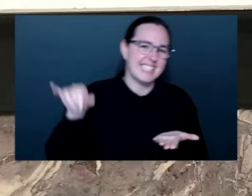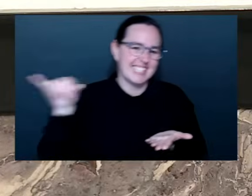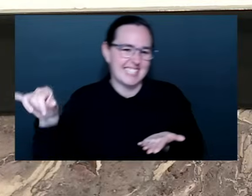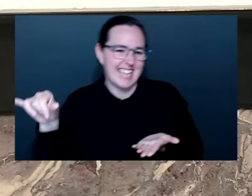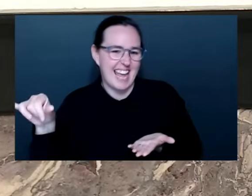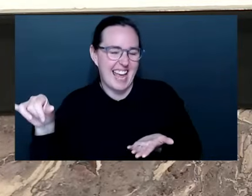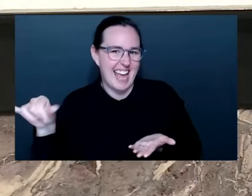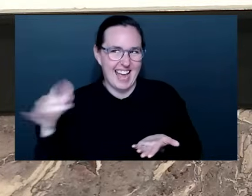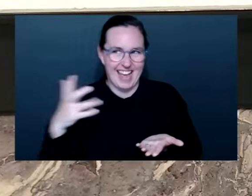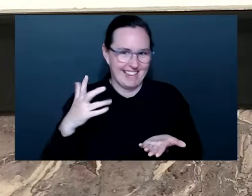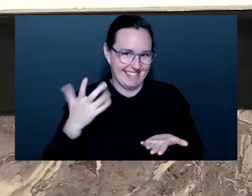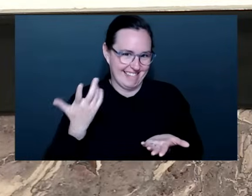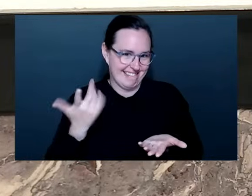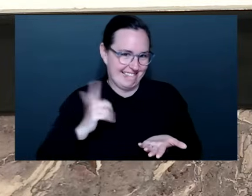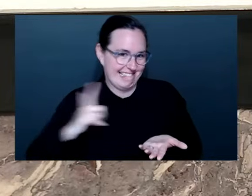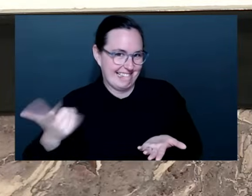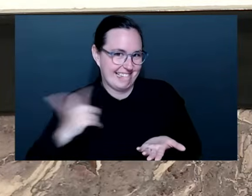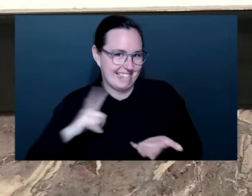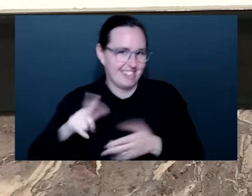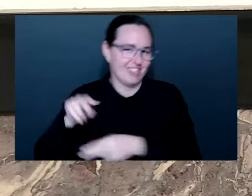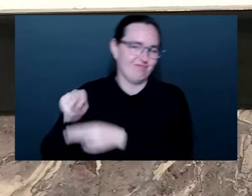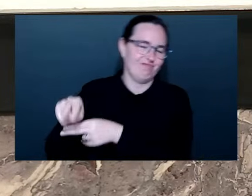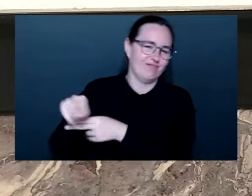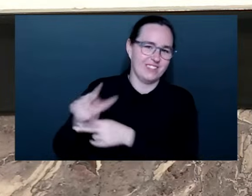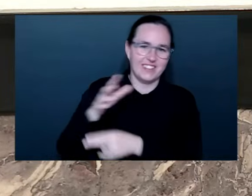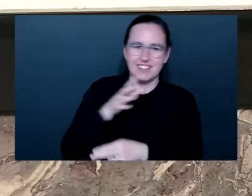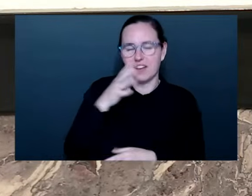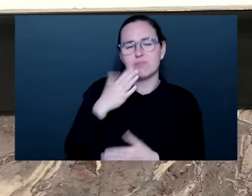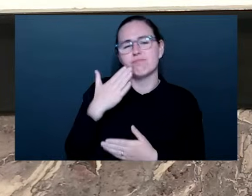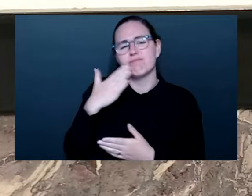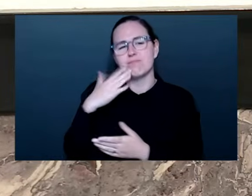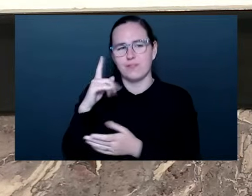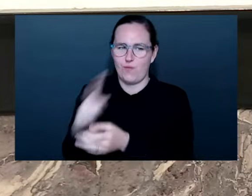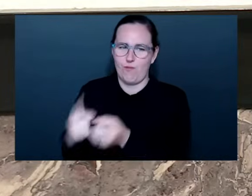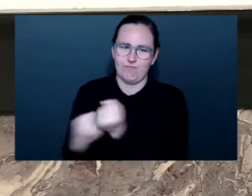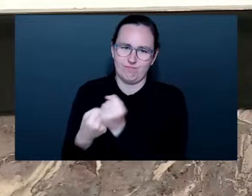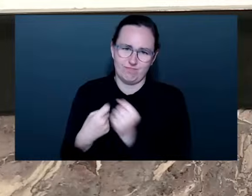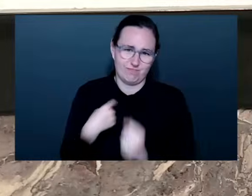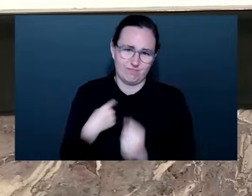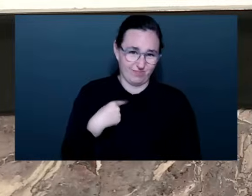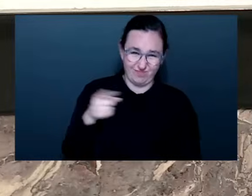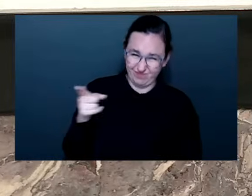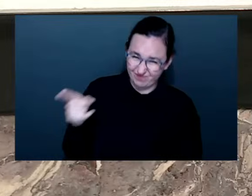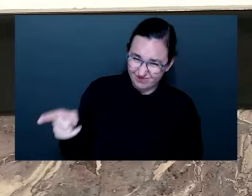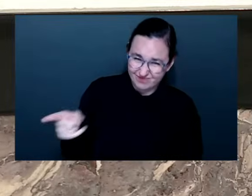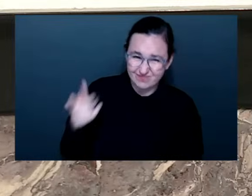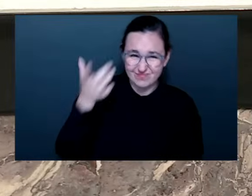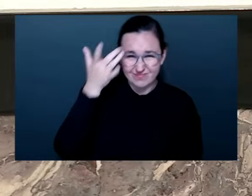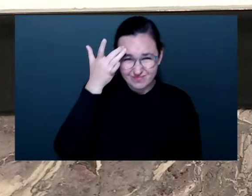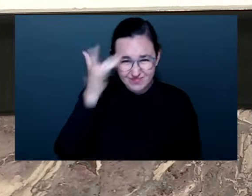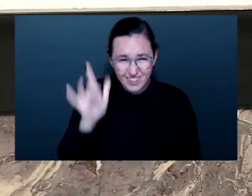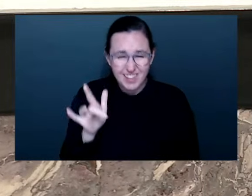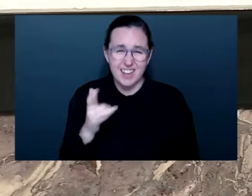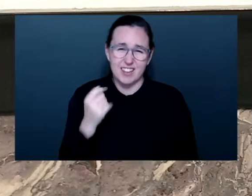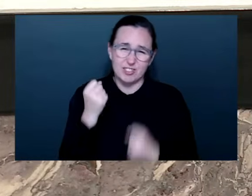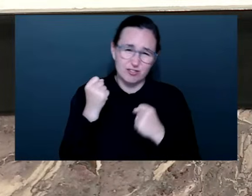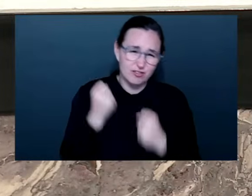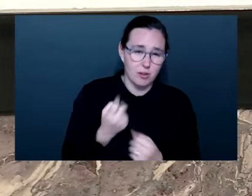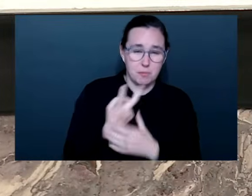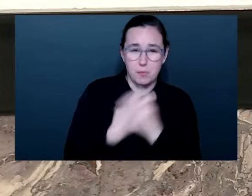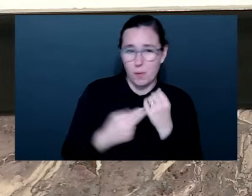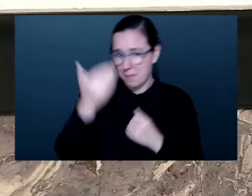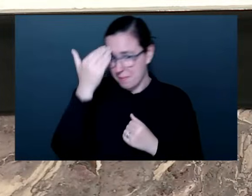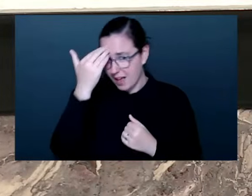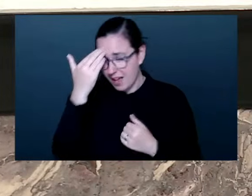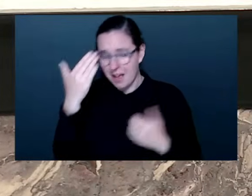And I just wanted to say she's smart, intelligent, and strong in mind, body, and soul. And she doesn't want